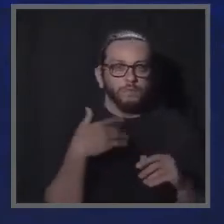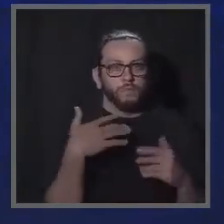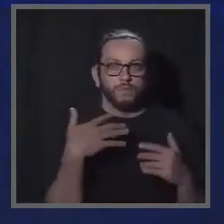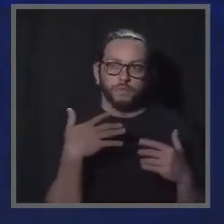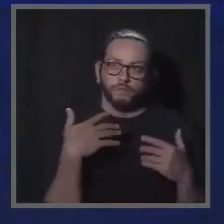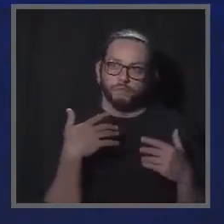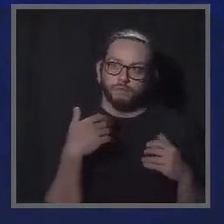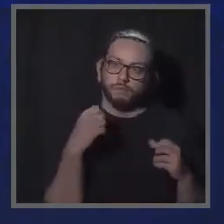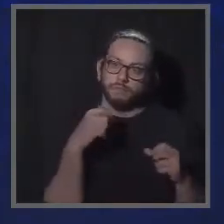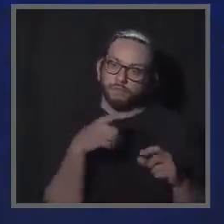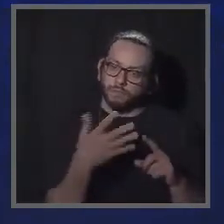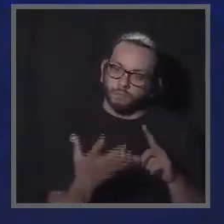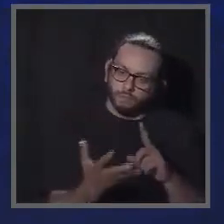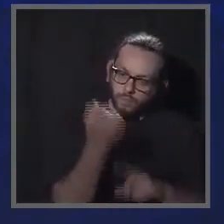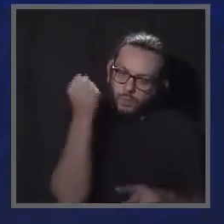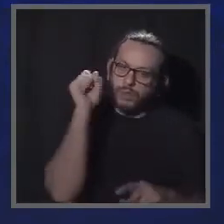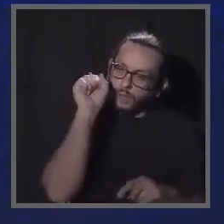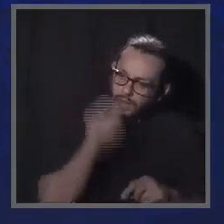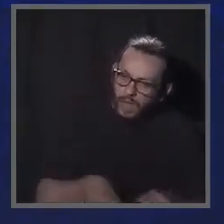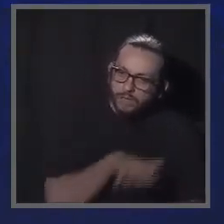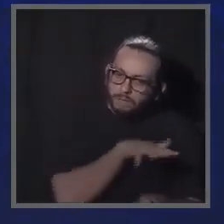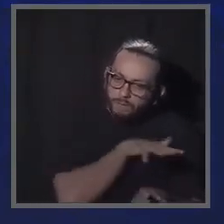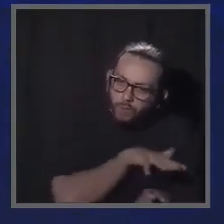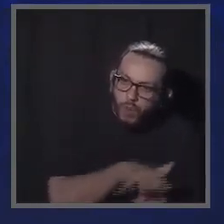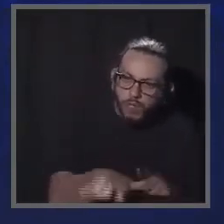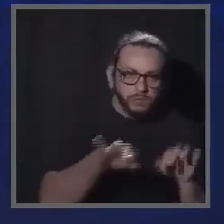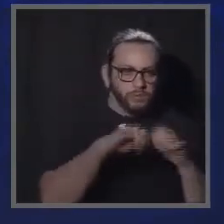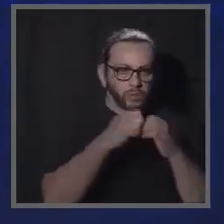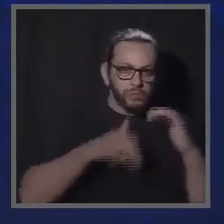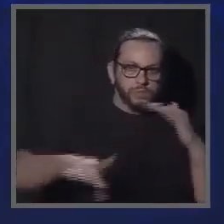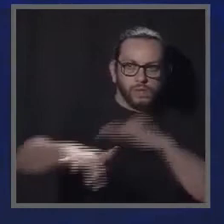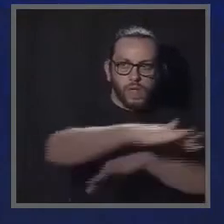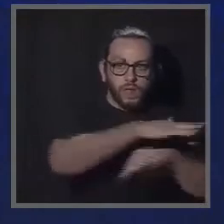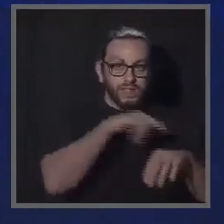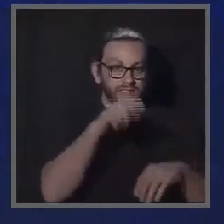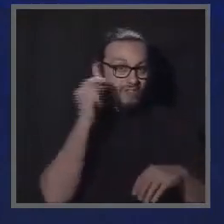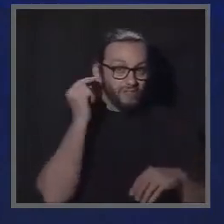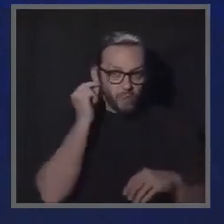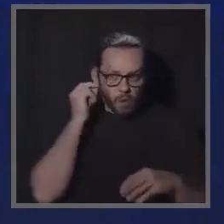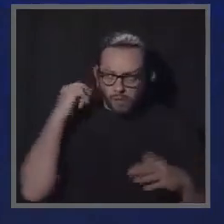is something we can discuss. This group of women still, until today,